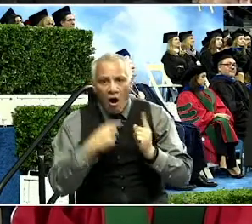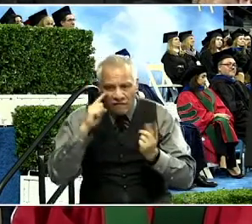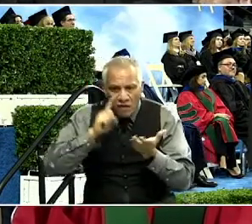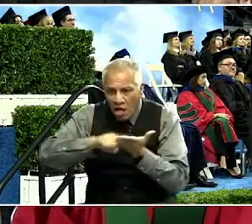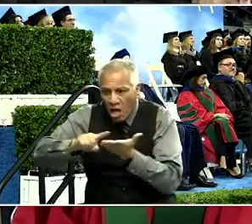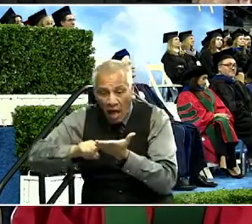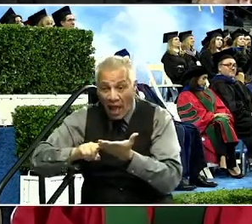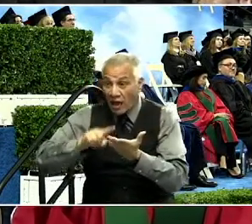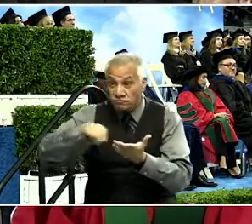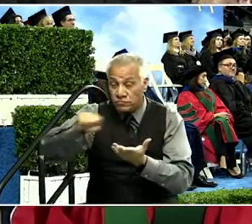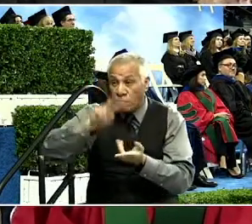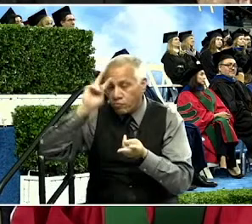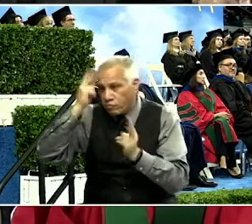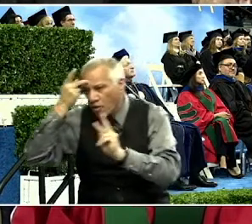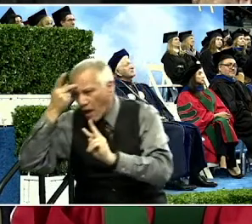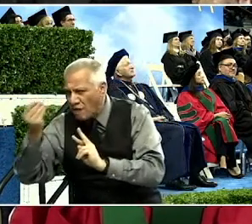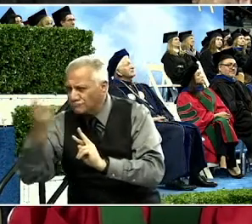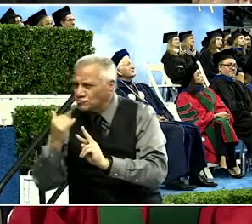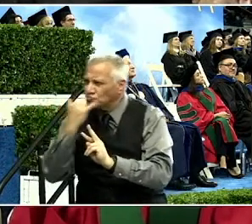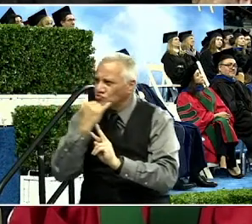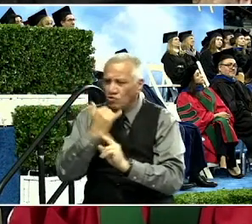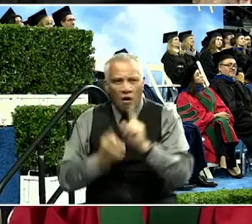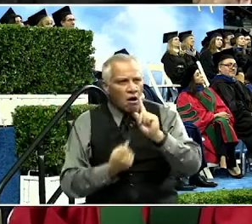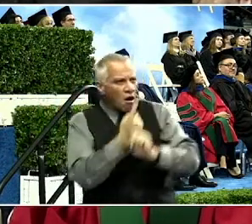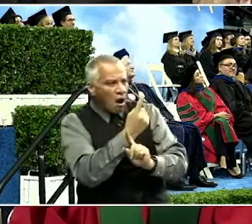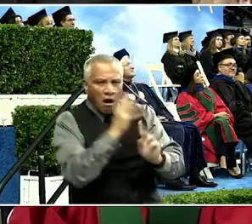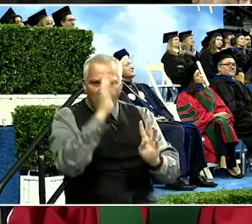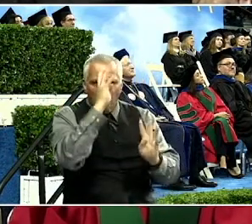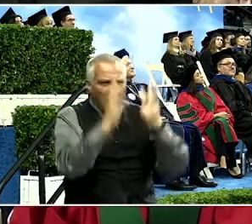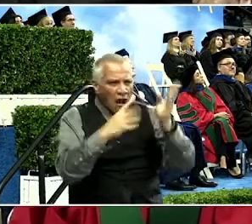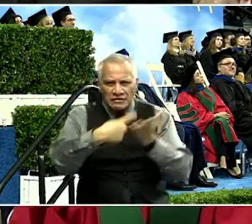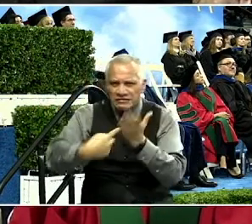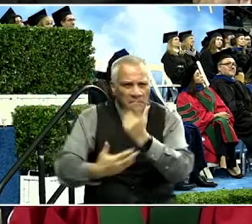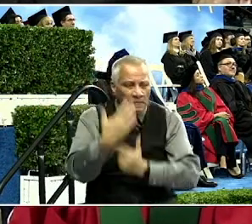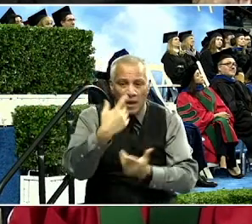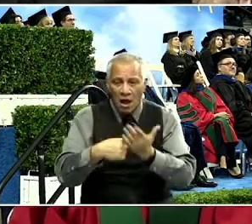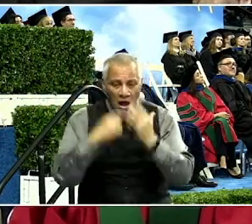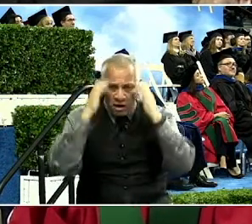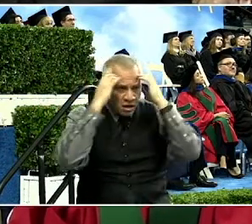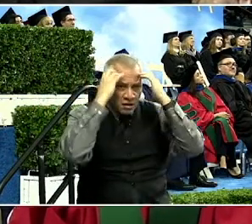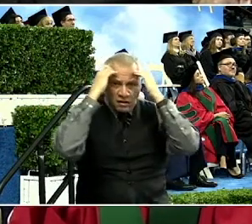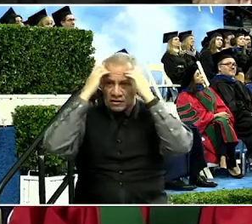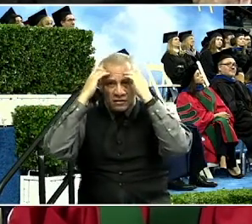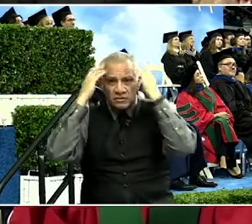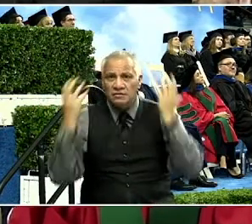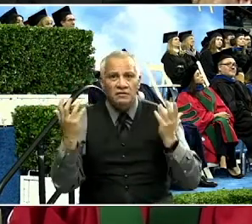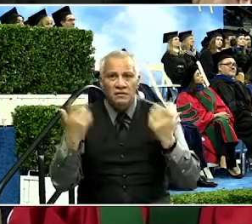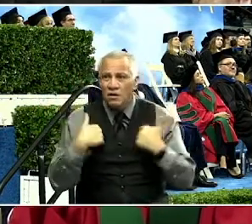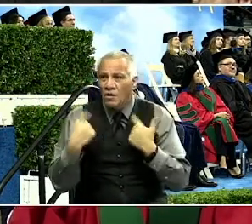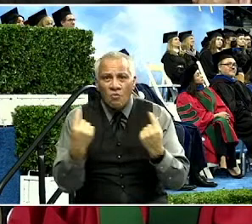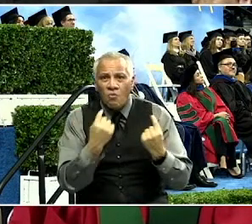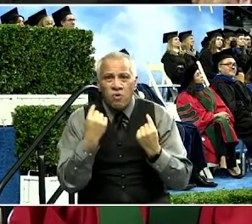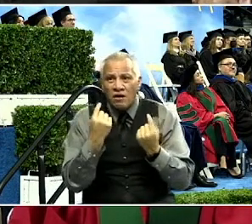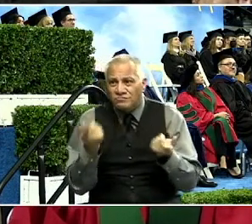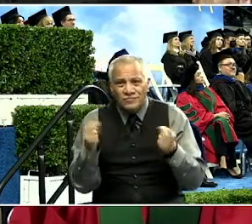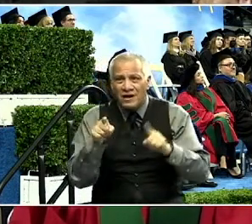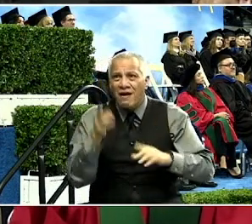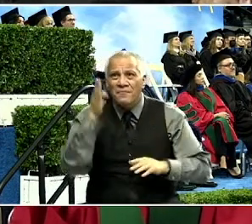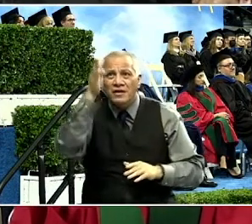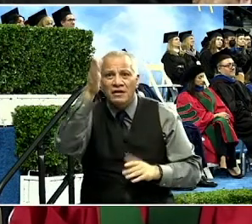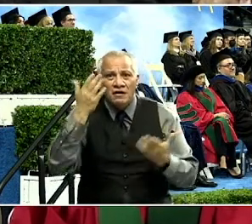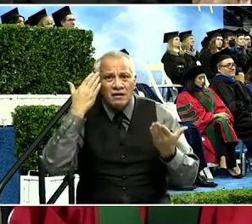and misinformation and wild conjecture and toxic debate. I was at my wit's end with no idea of what our future would look like.